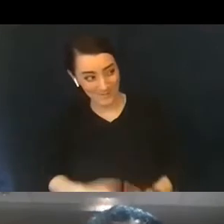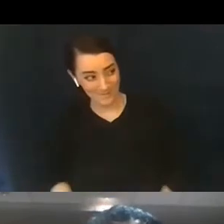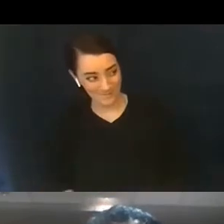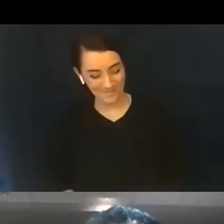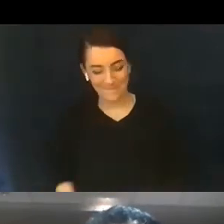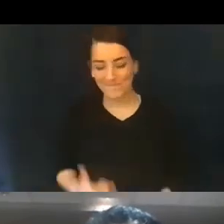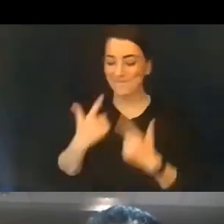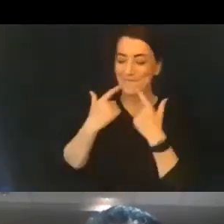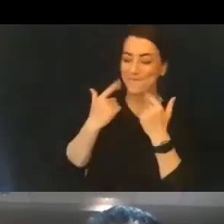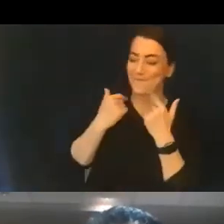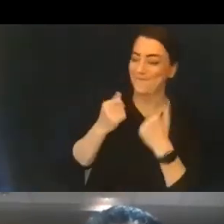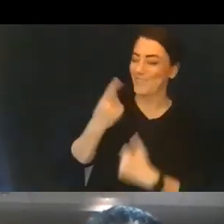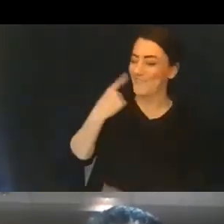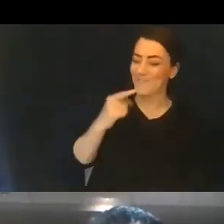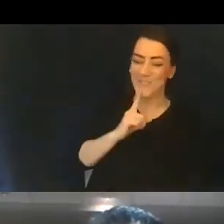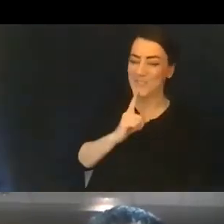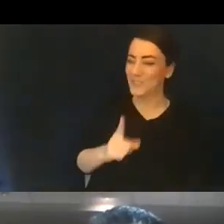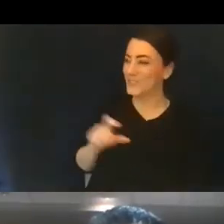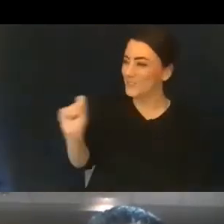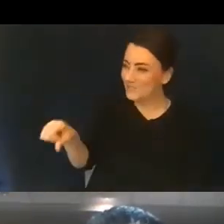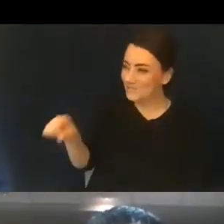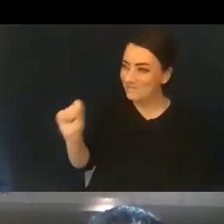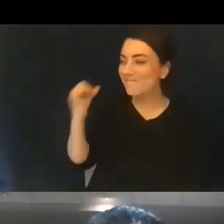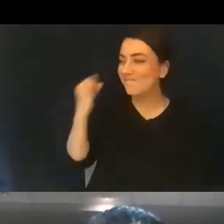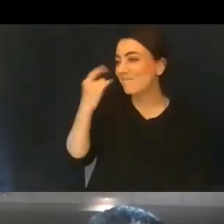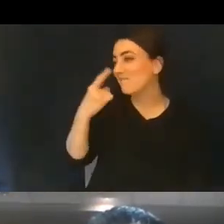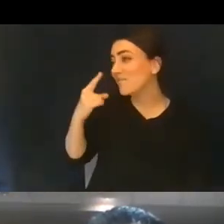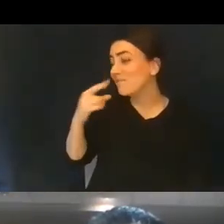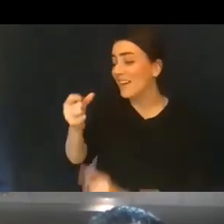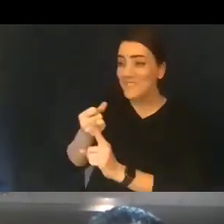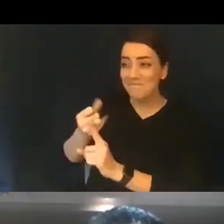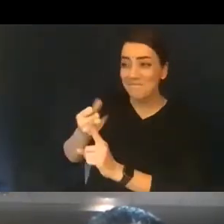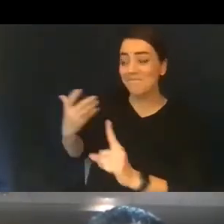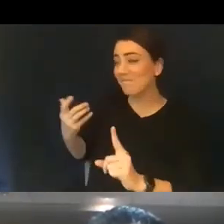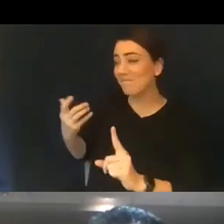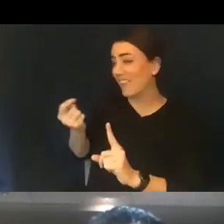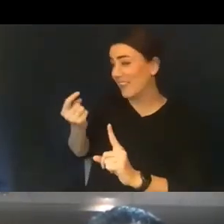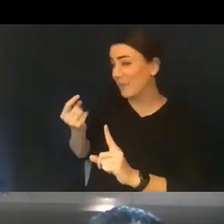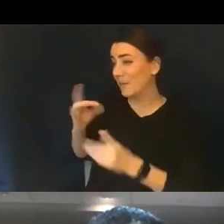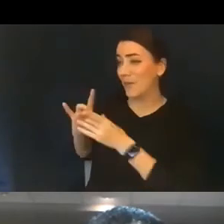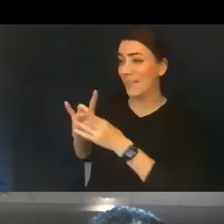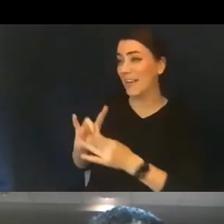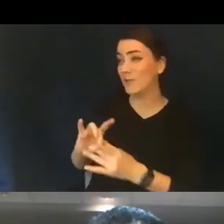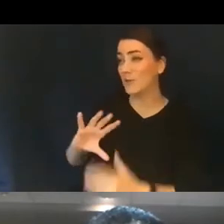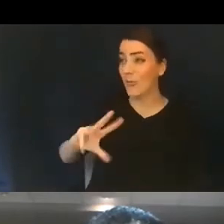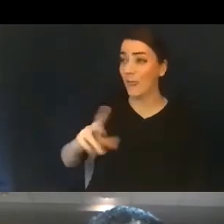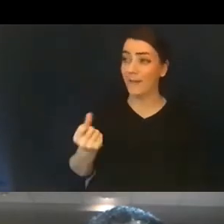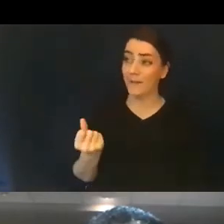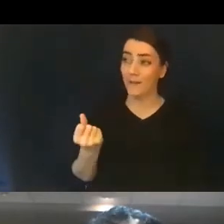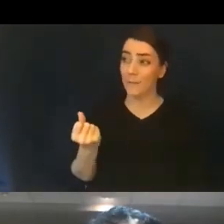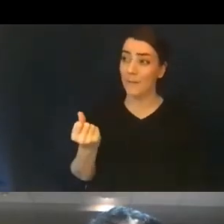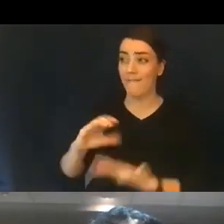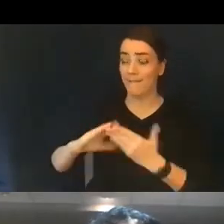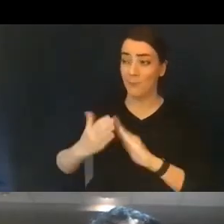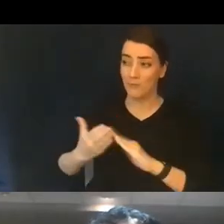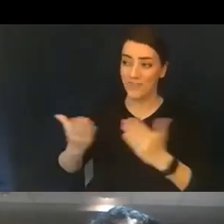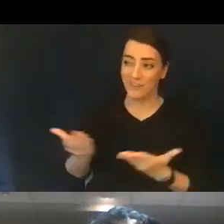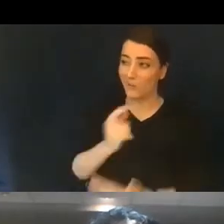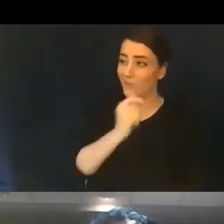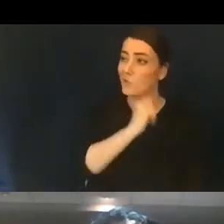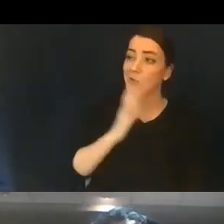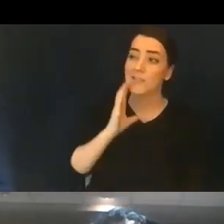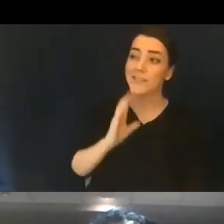Absolutely. Just if you could share a little bit about the Khmer community in the Twin Cities in Minnesota.